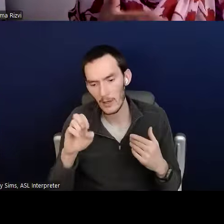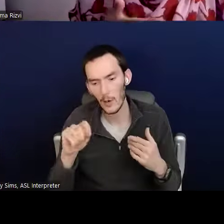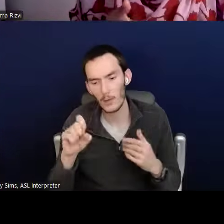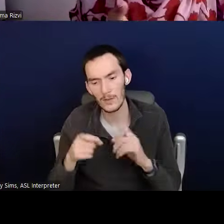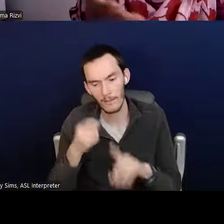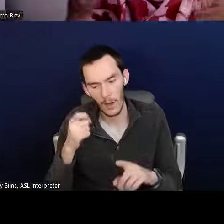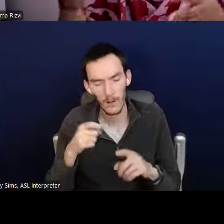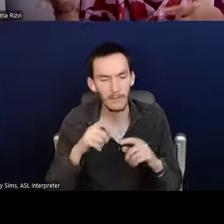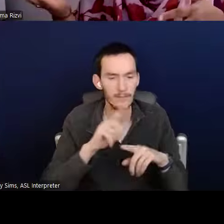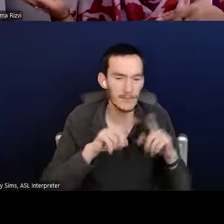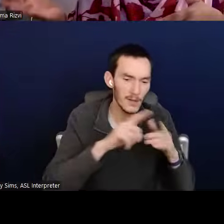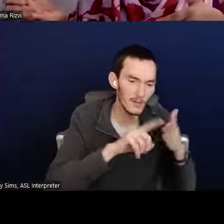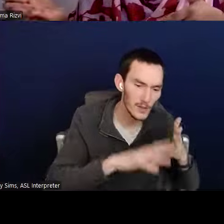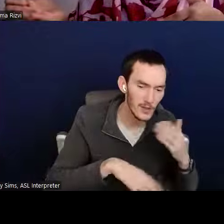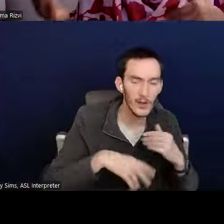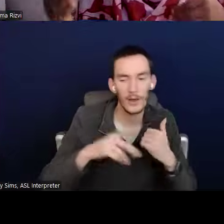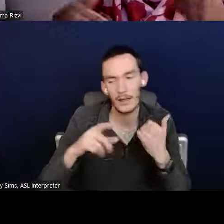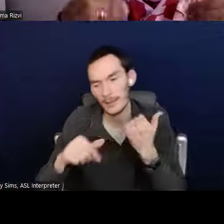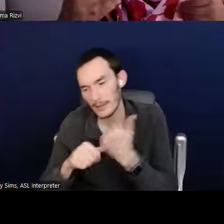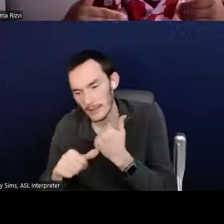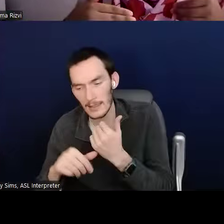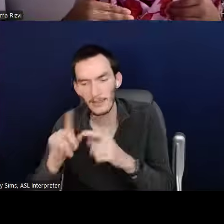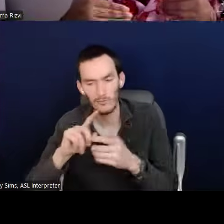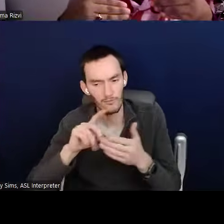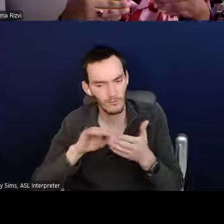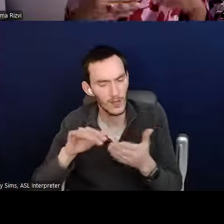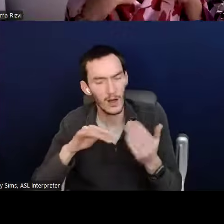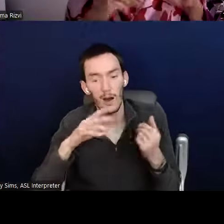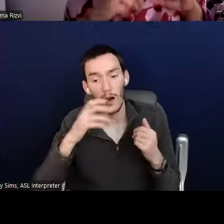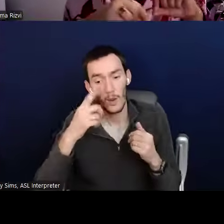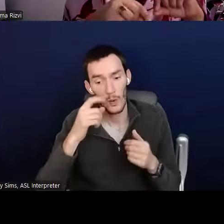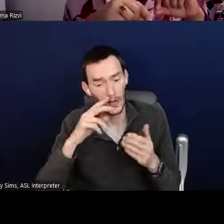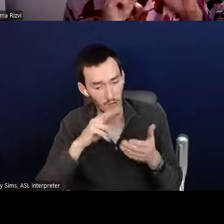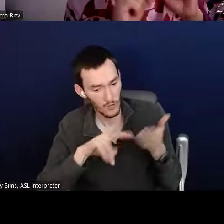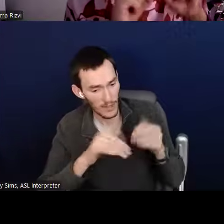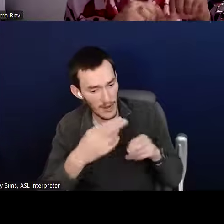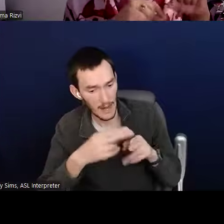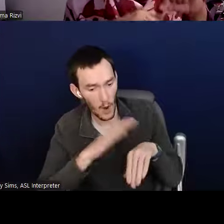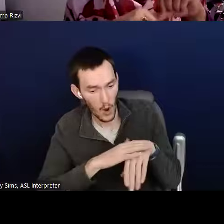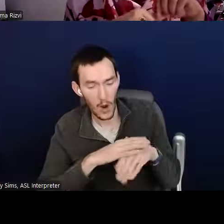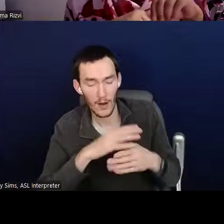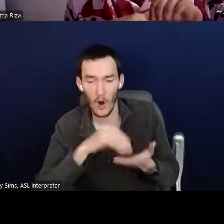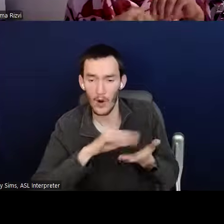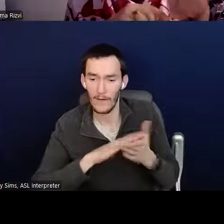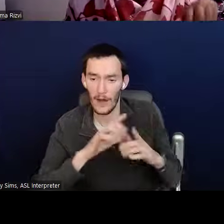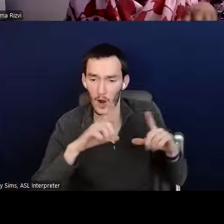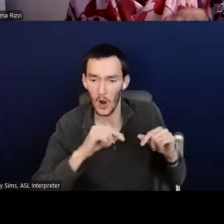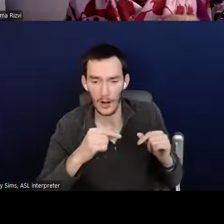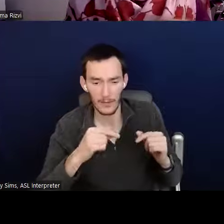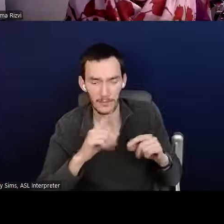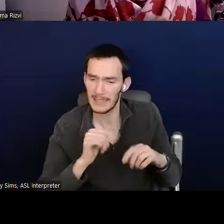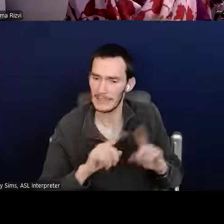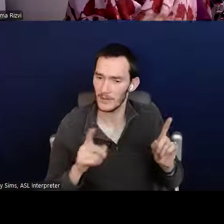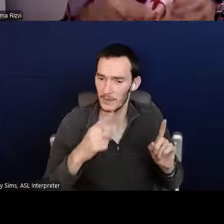Mr. Srivastava and Mr. Puri in the records. Reading their names on artifact cards makes a difference because I know how involved they were with the excavations